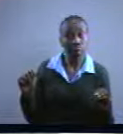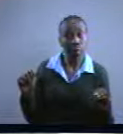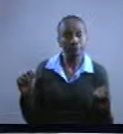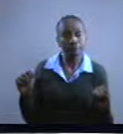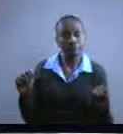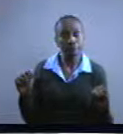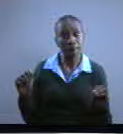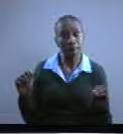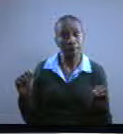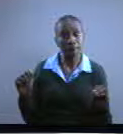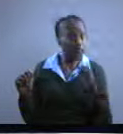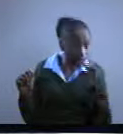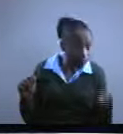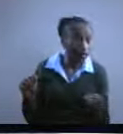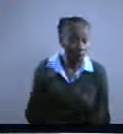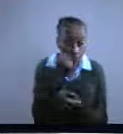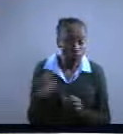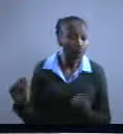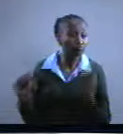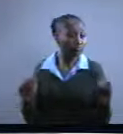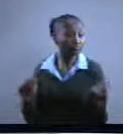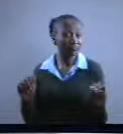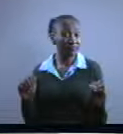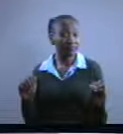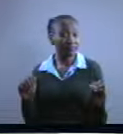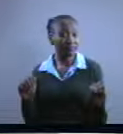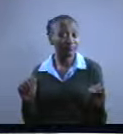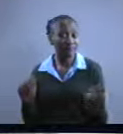Are there objections?